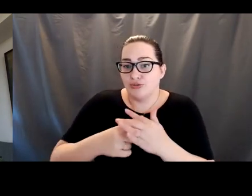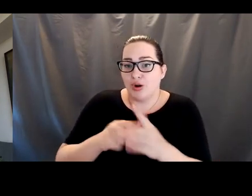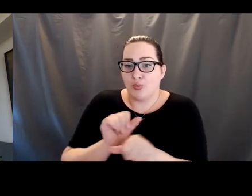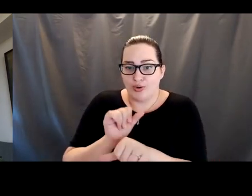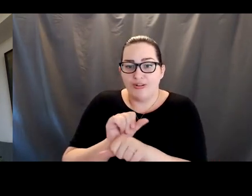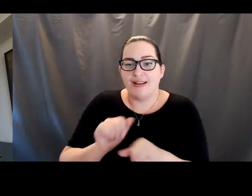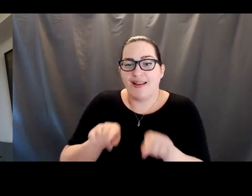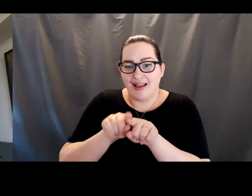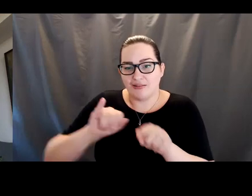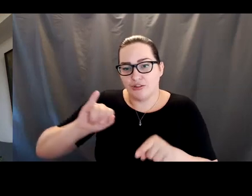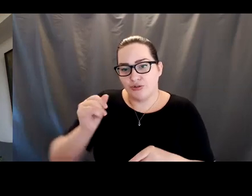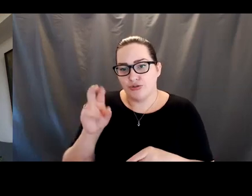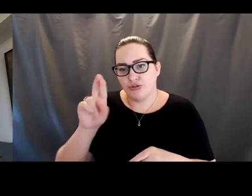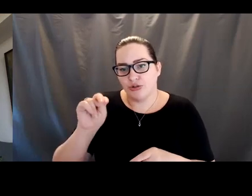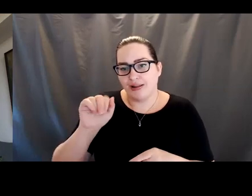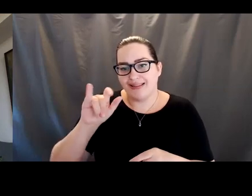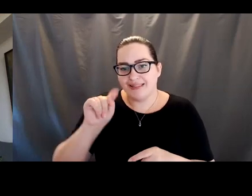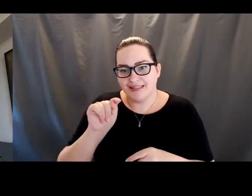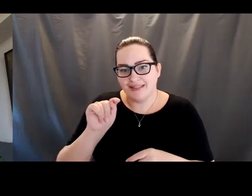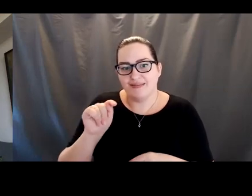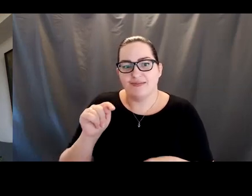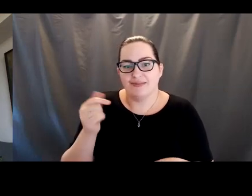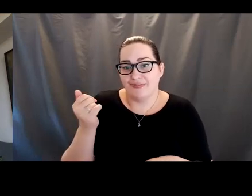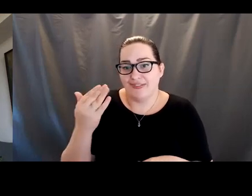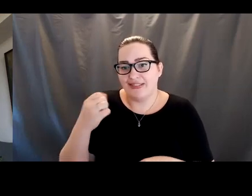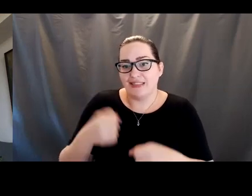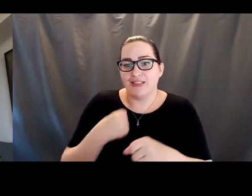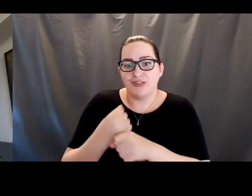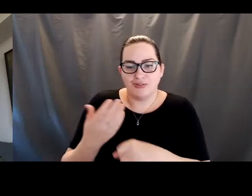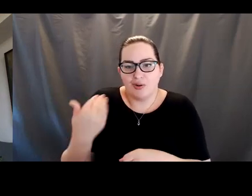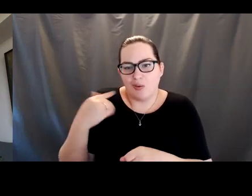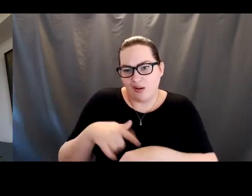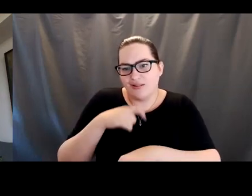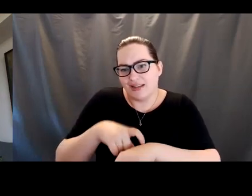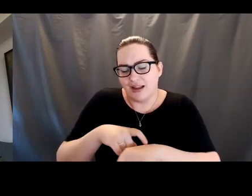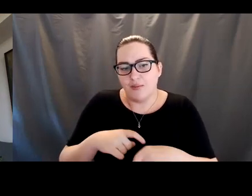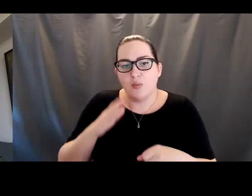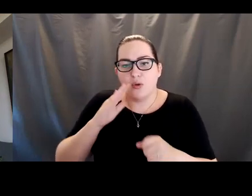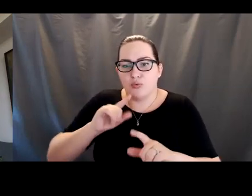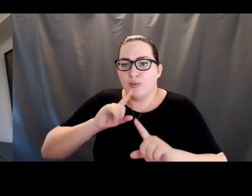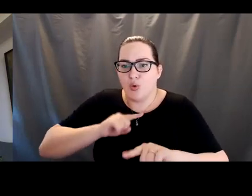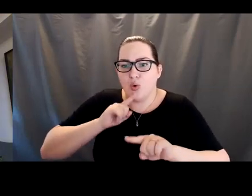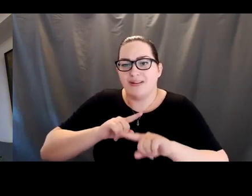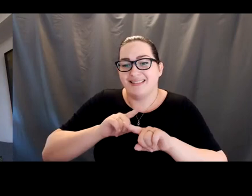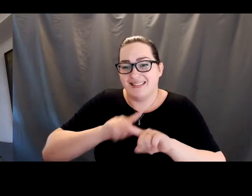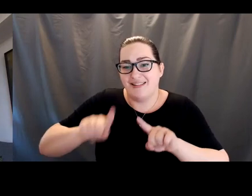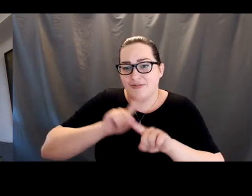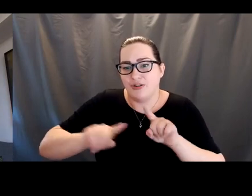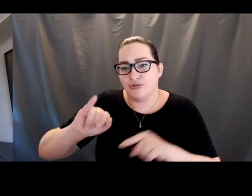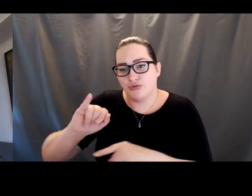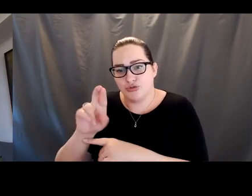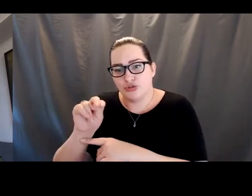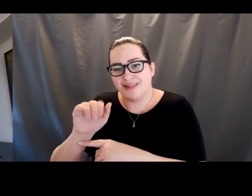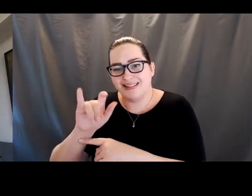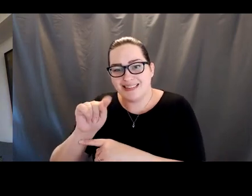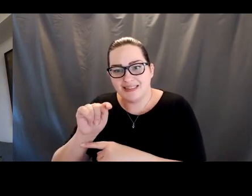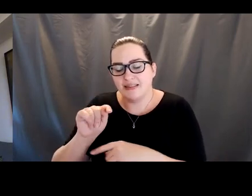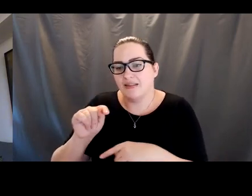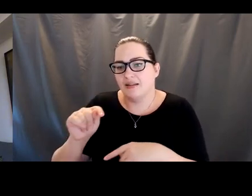ago, we would report on journalists who were kidnapped, killed,